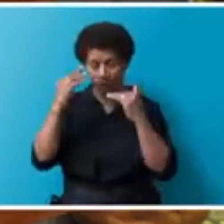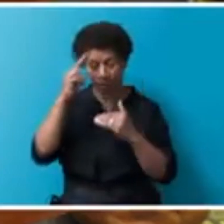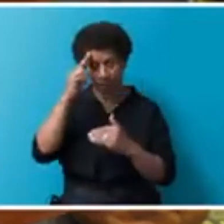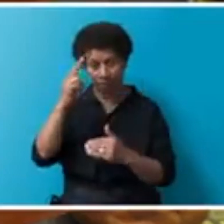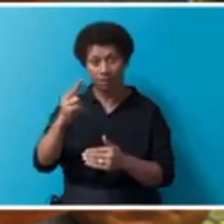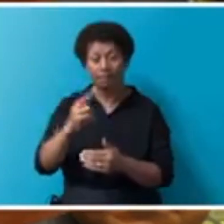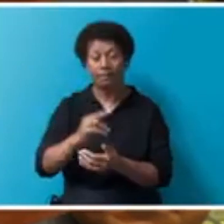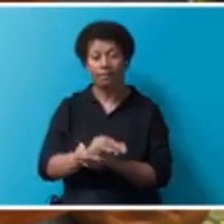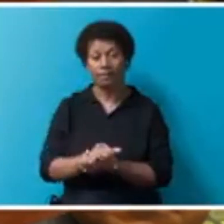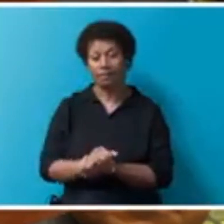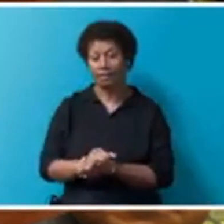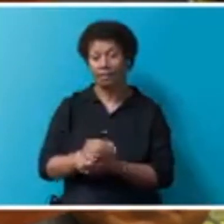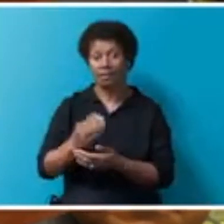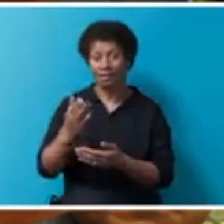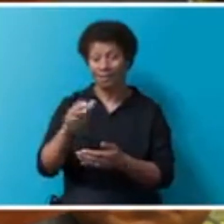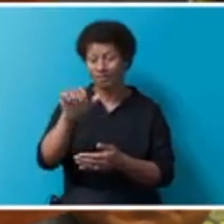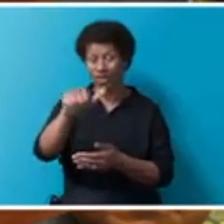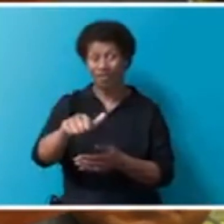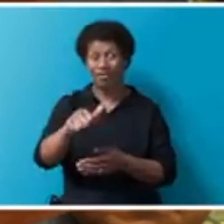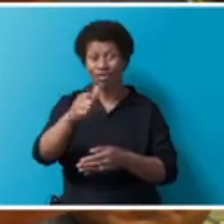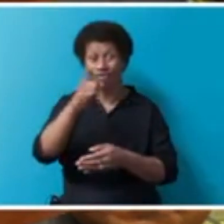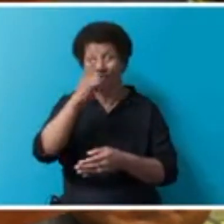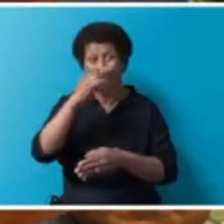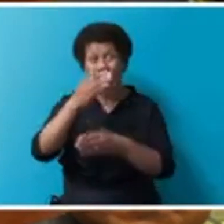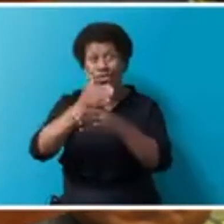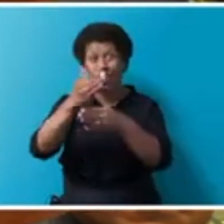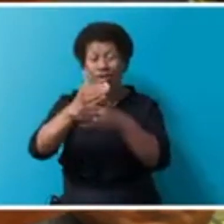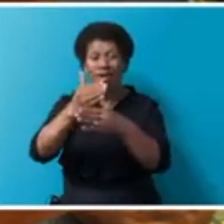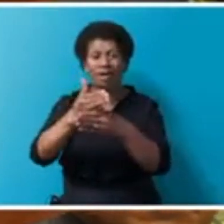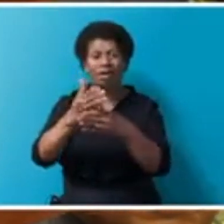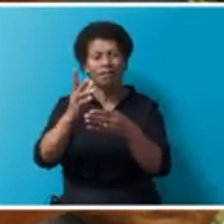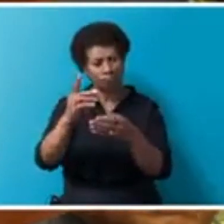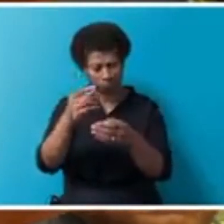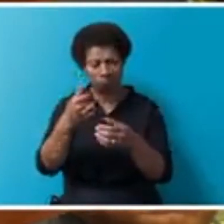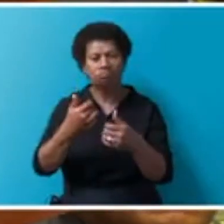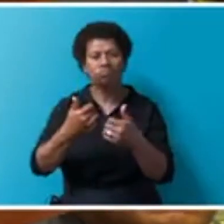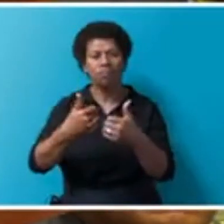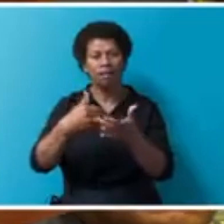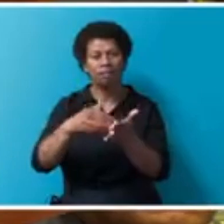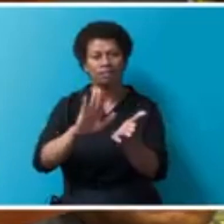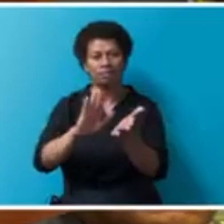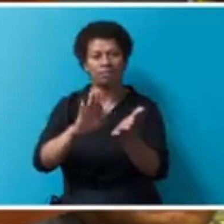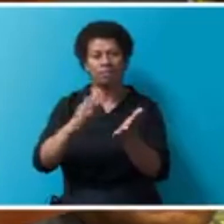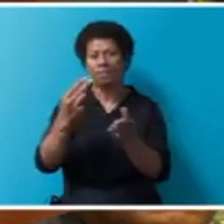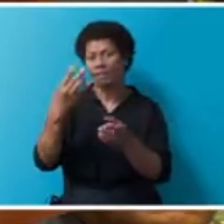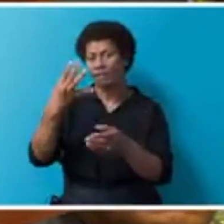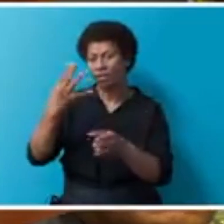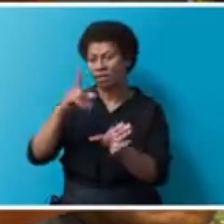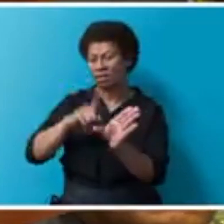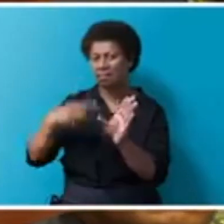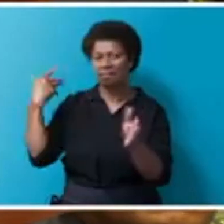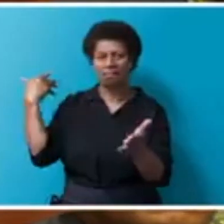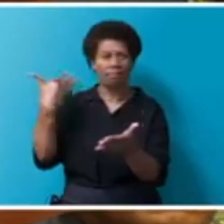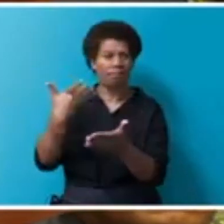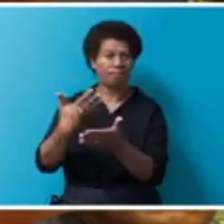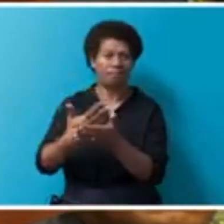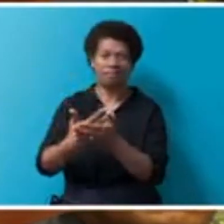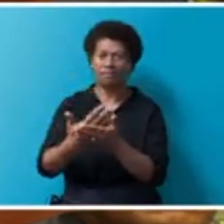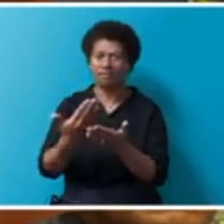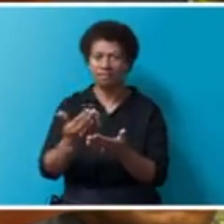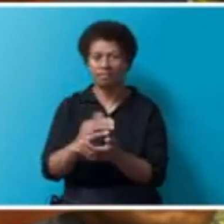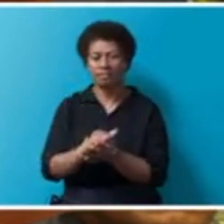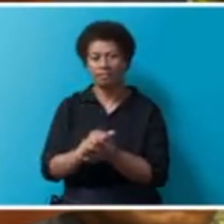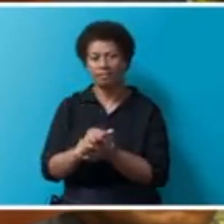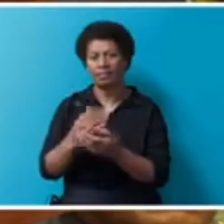has restored workers' rights that had been curtailed for the last 14 years, culminating in a